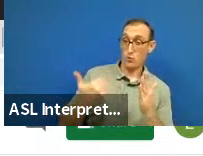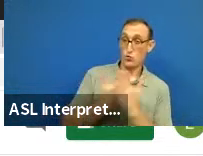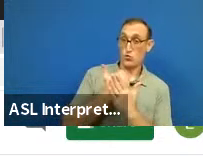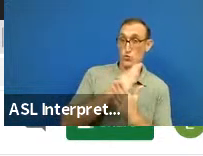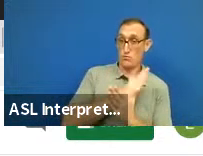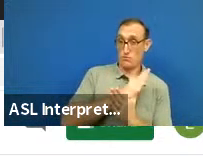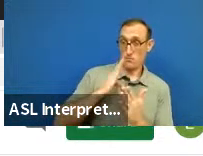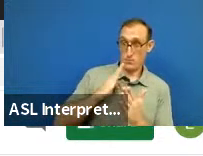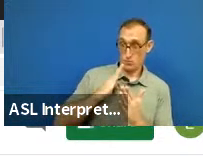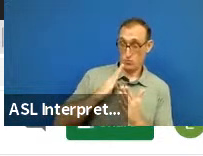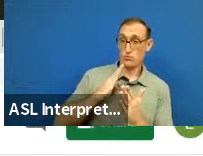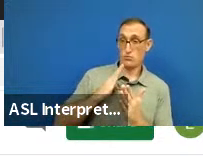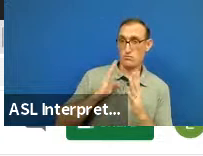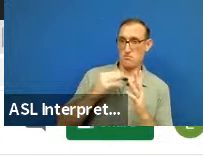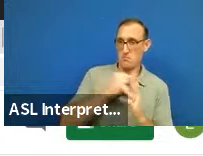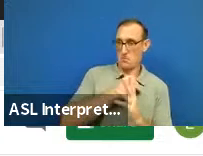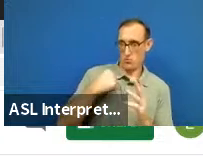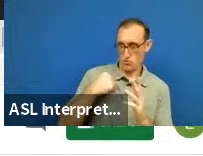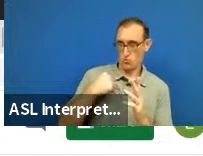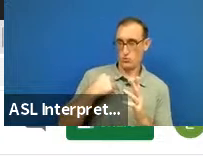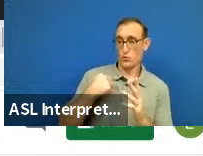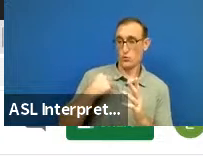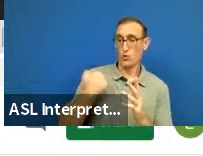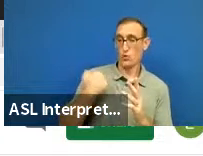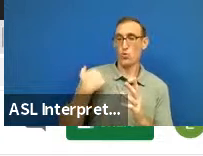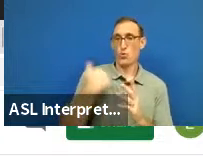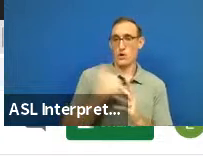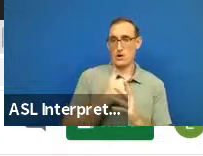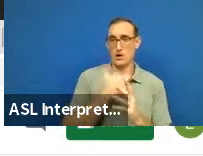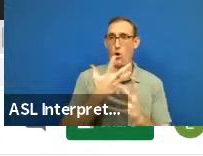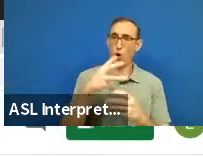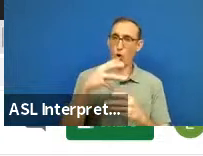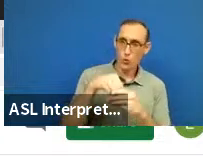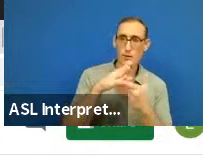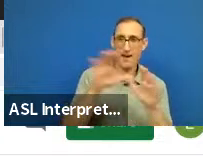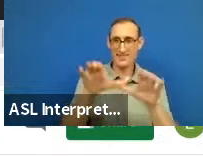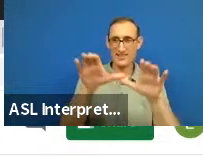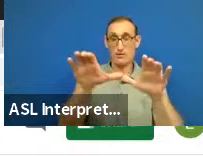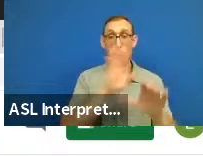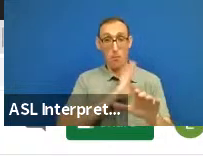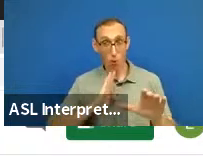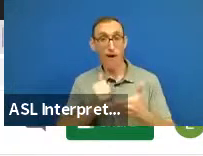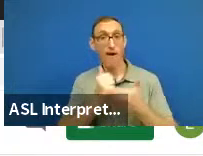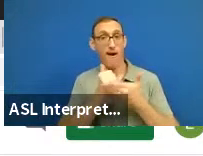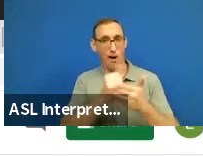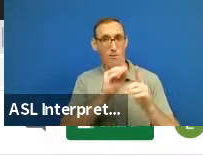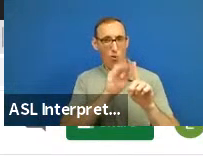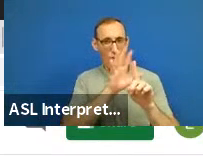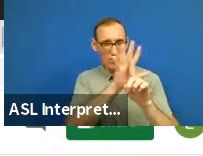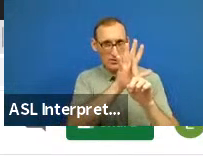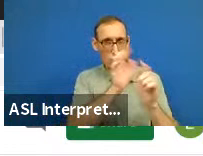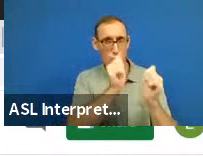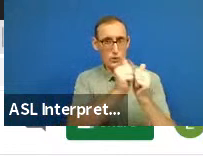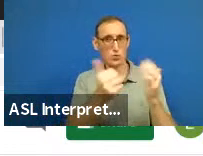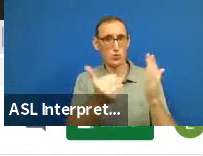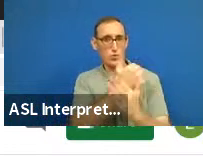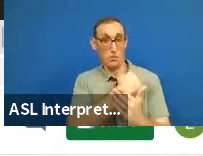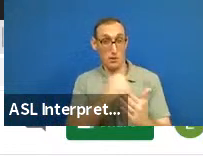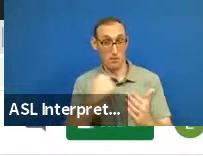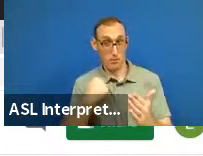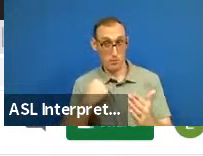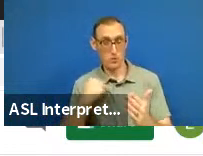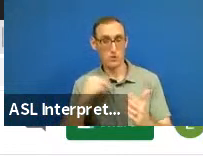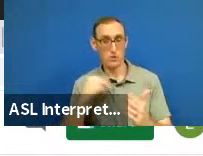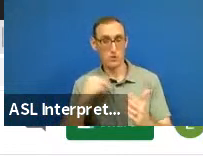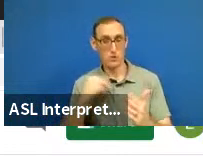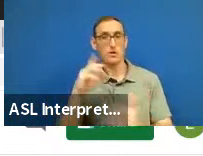something, some activity that the board can do to help participate in orientation with our new members. I know that Dr. Thomas will have some things that